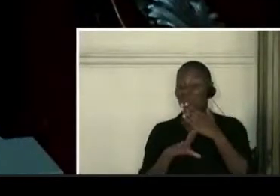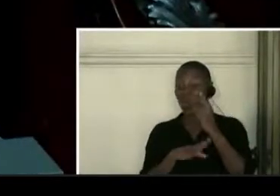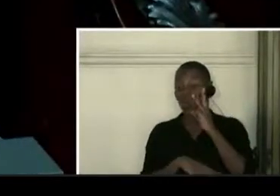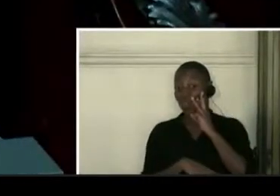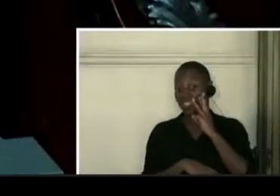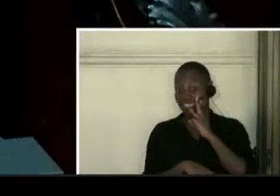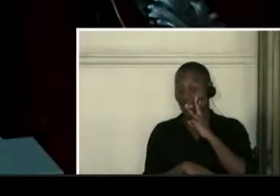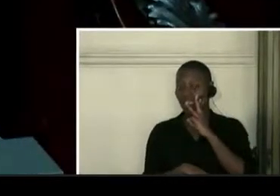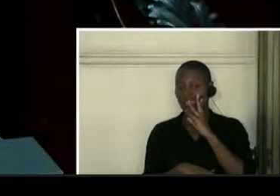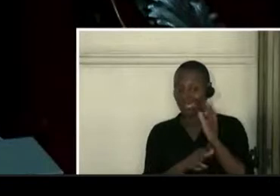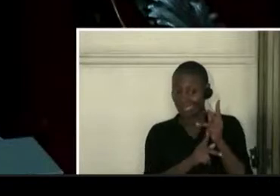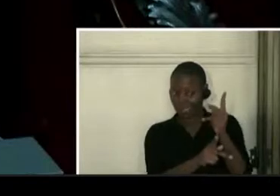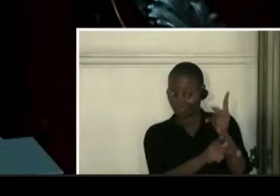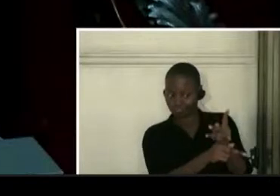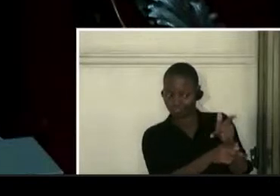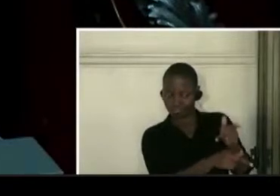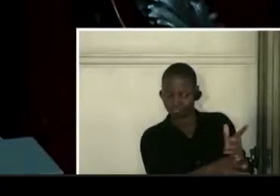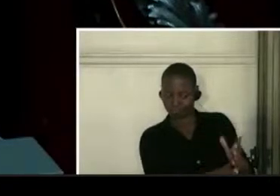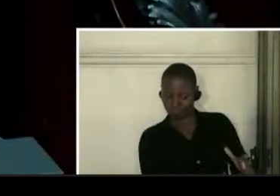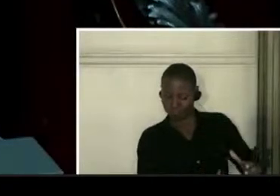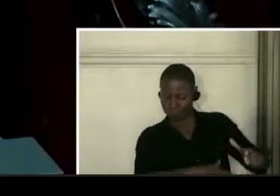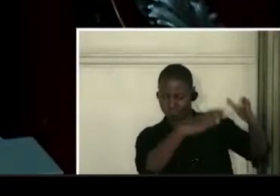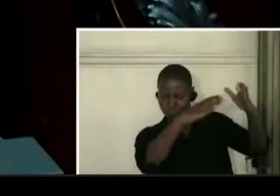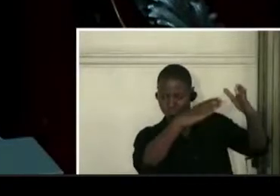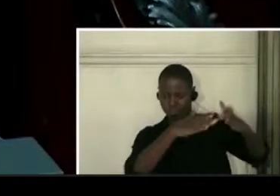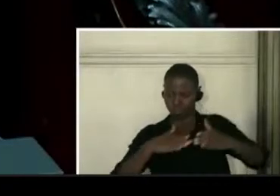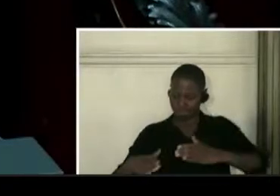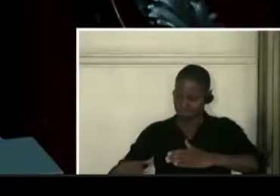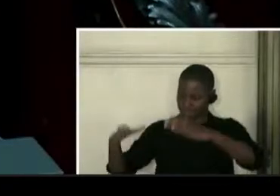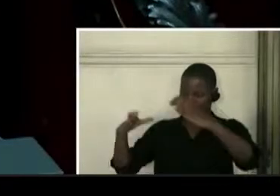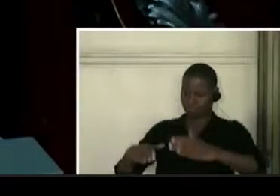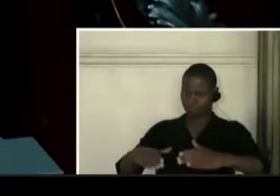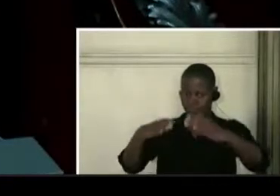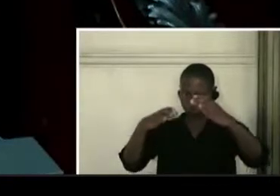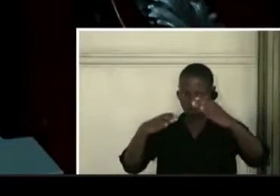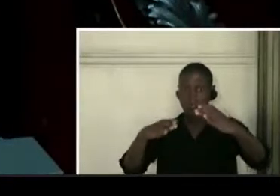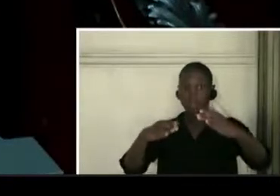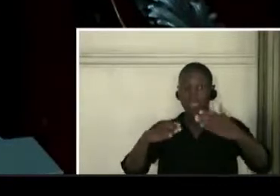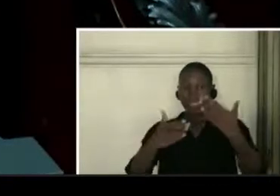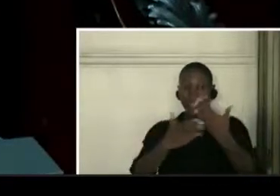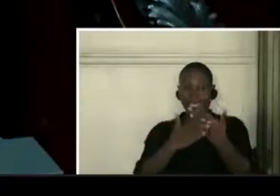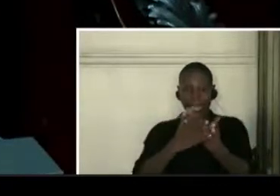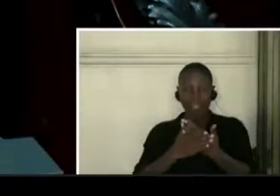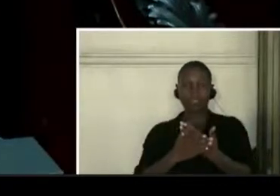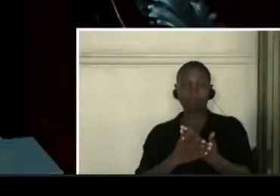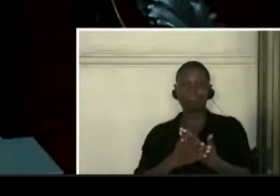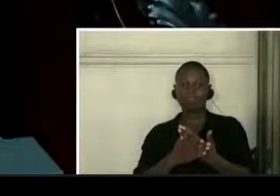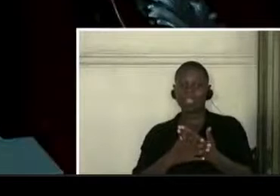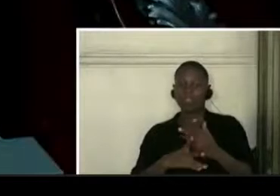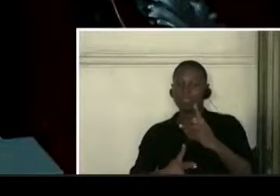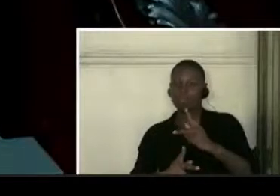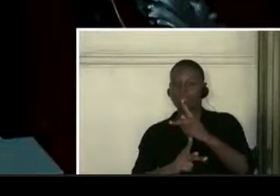areas by construction upstream pools to hold back flood water. Kuningi kakhulu